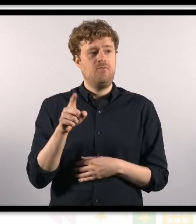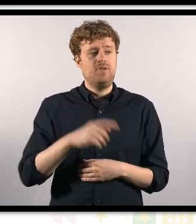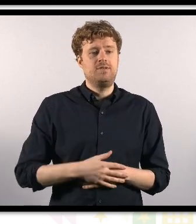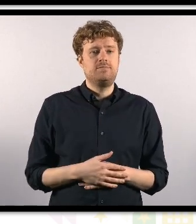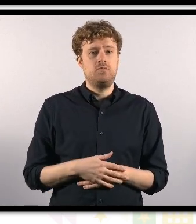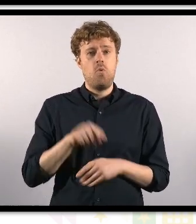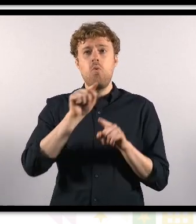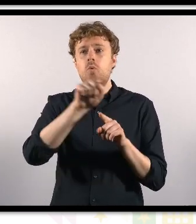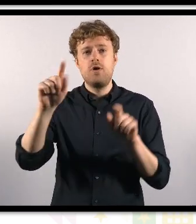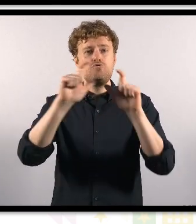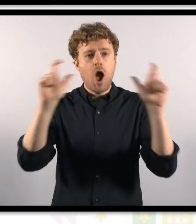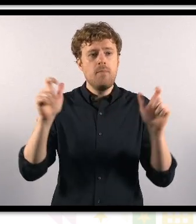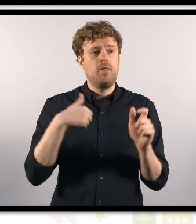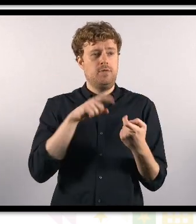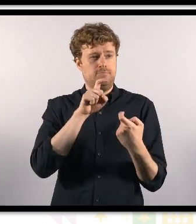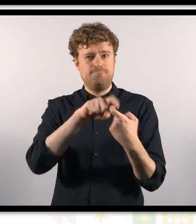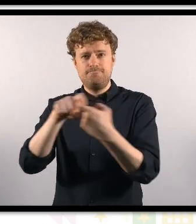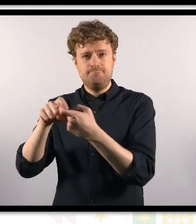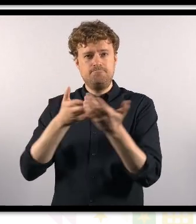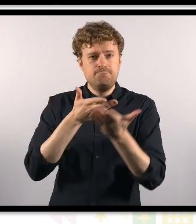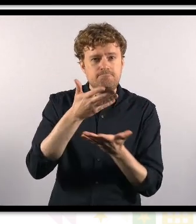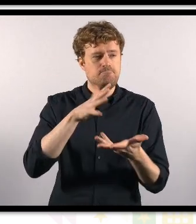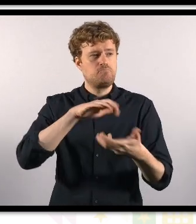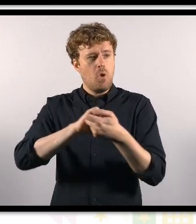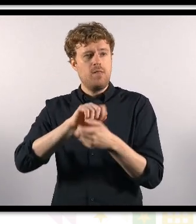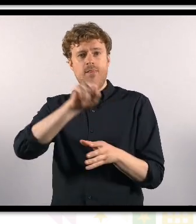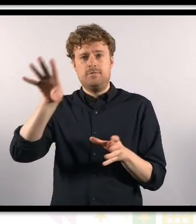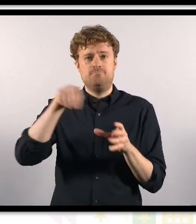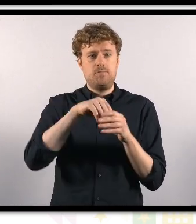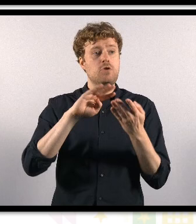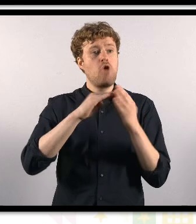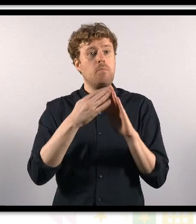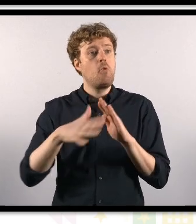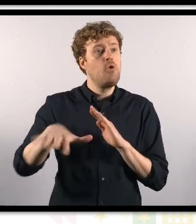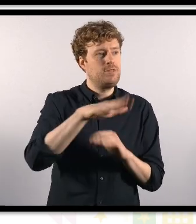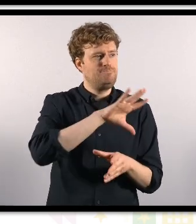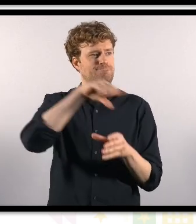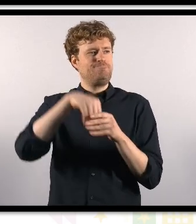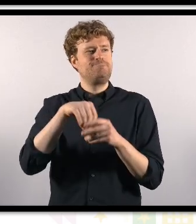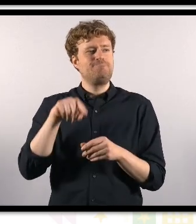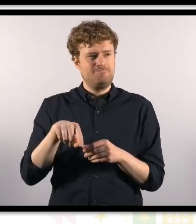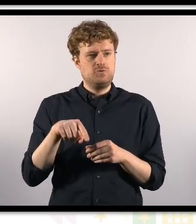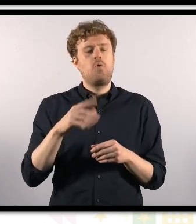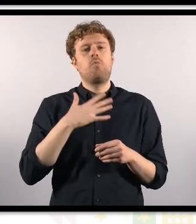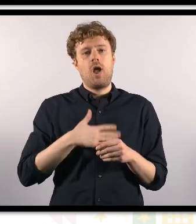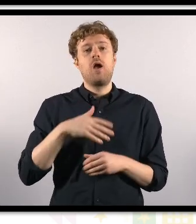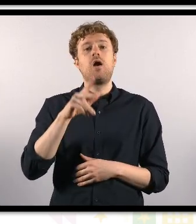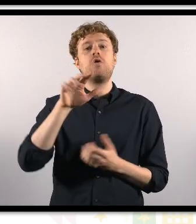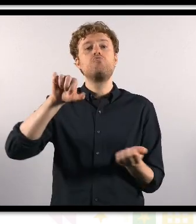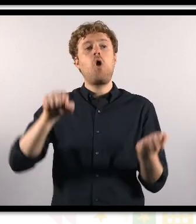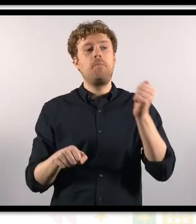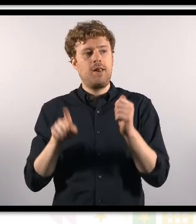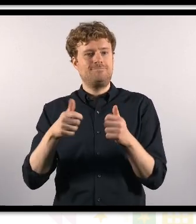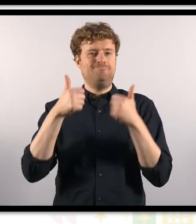this new Kubernetes desktop app. First thing I want to do is create a cluster running locally on my laptop. I give it a name. It's created using